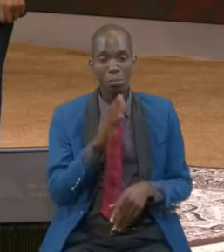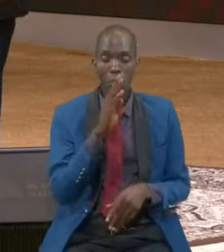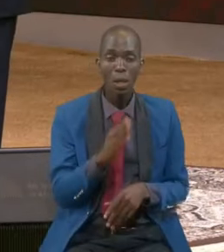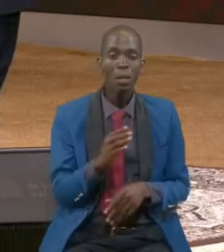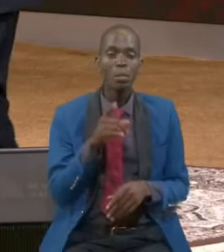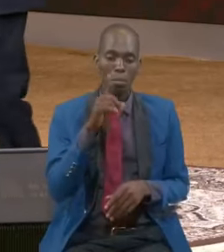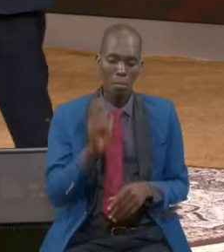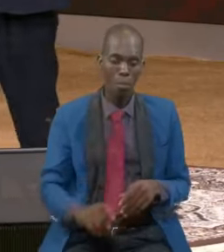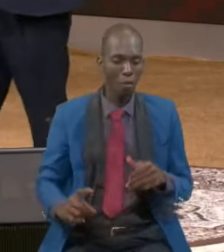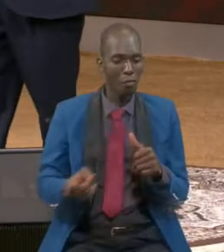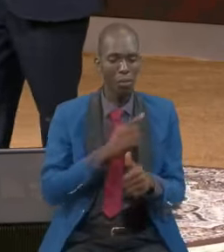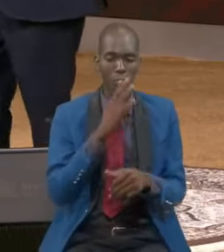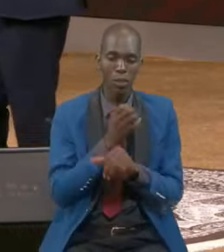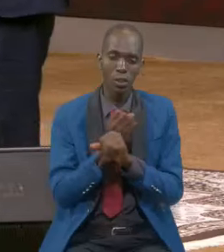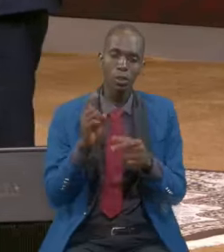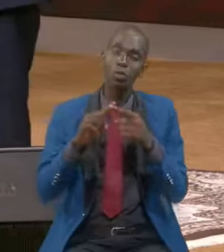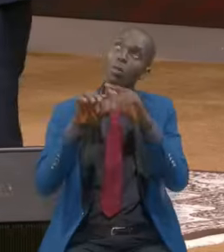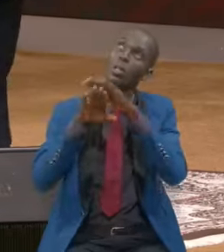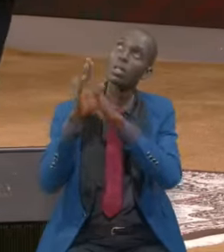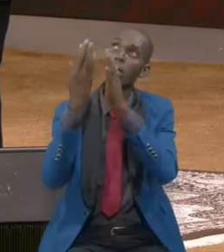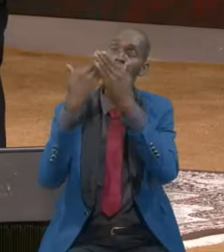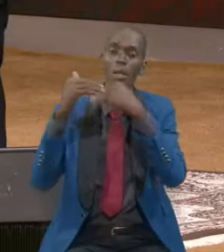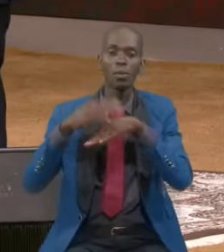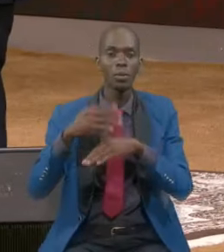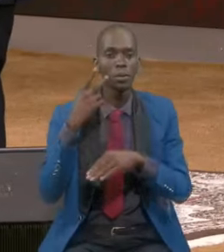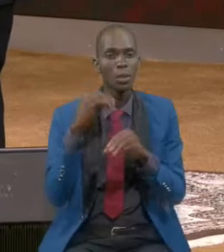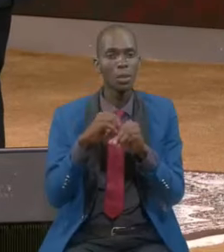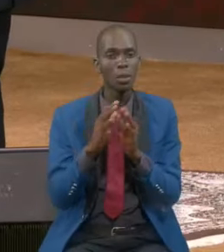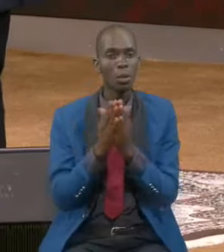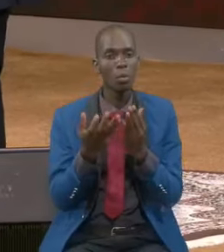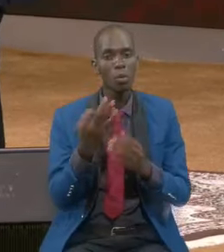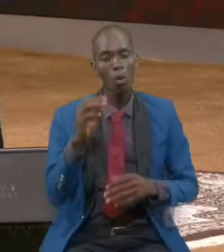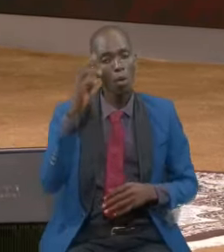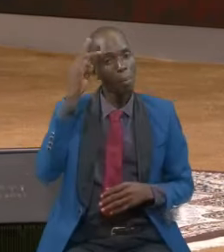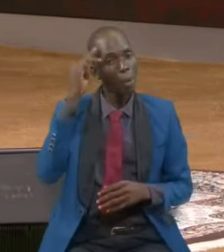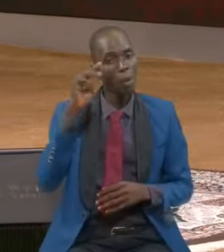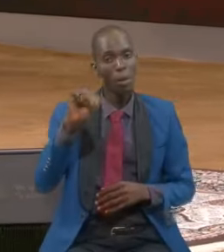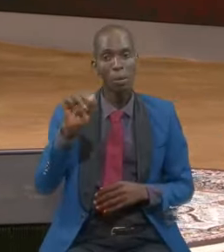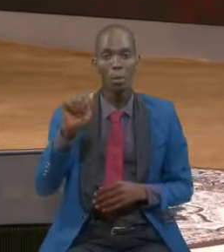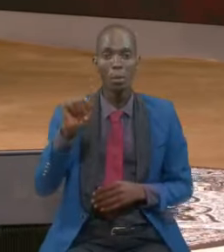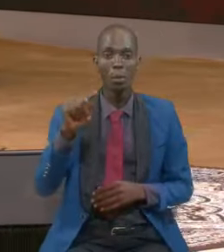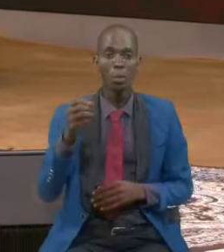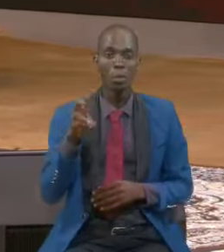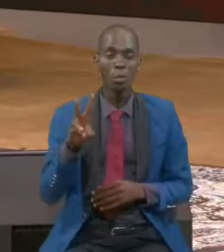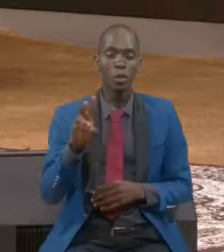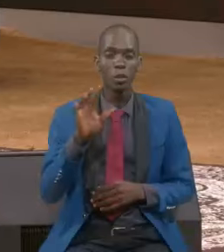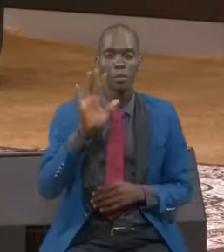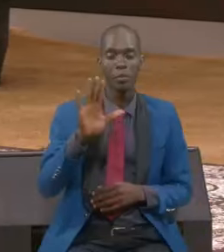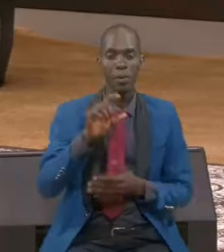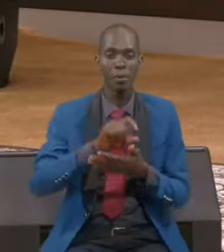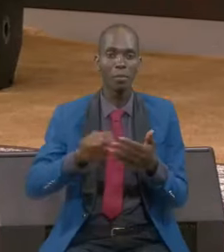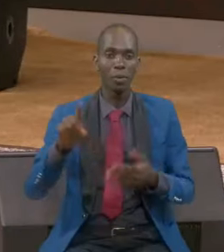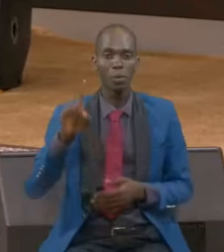the kingdom of God. Matthew chapter 5, I'm reading from verse 1. In Matthew